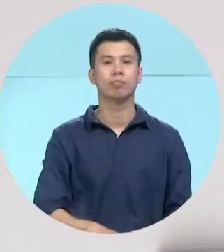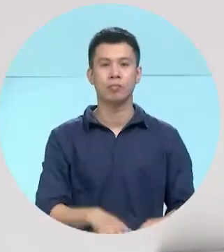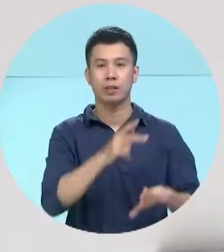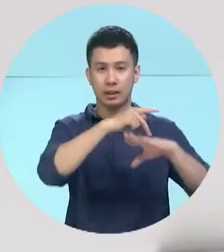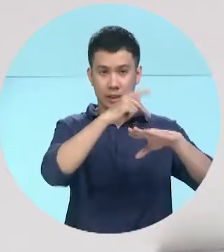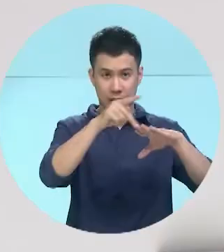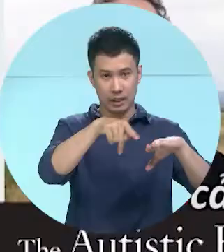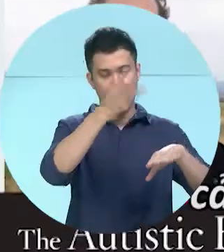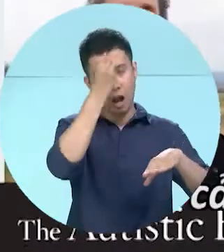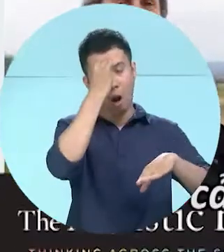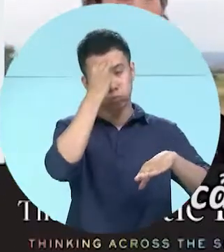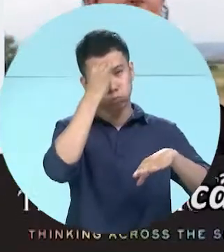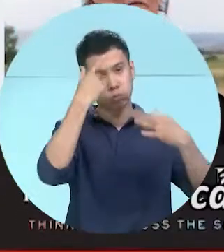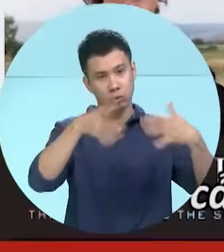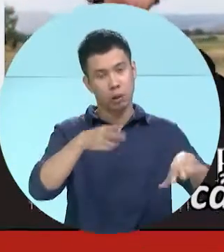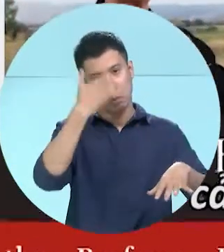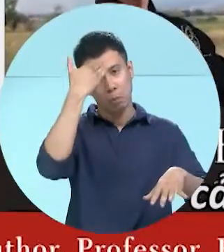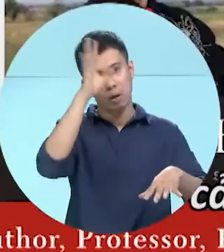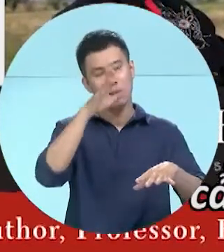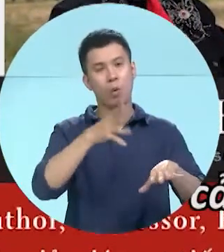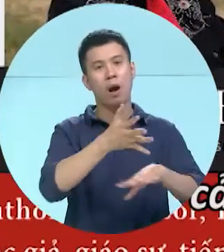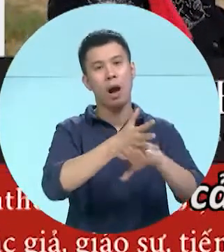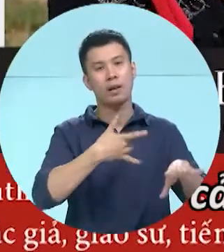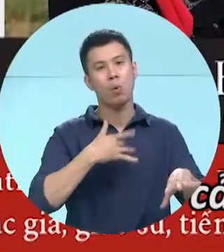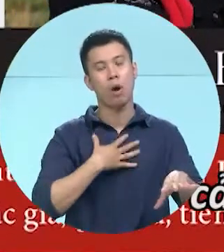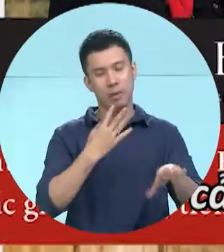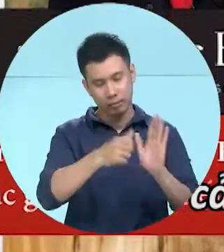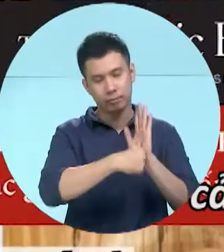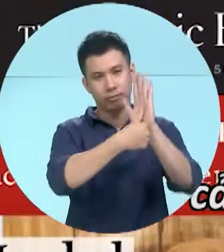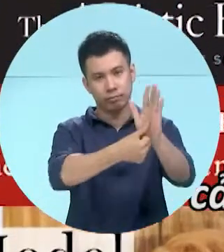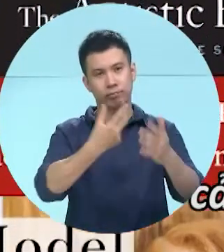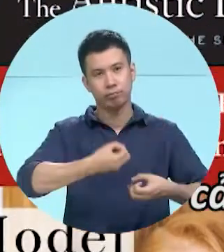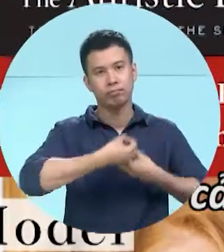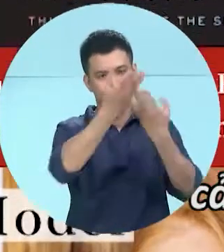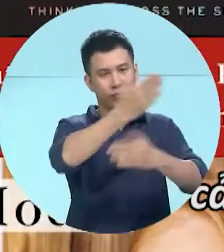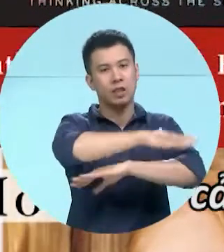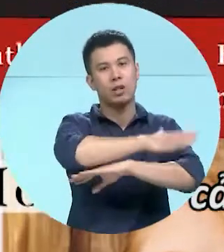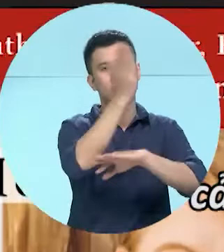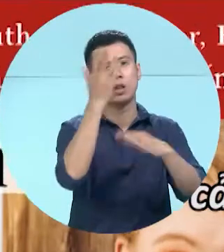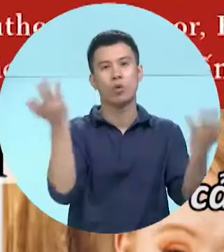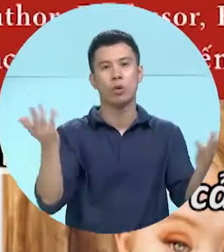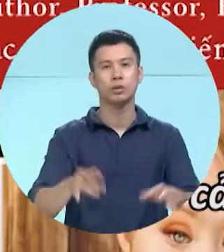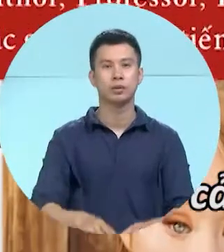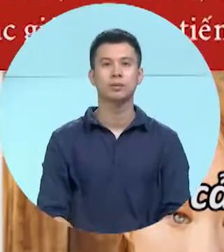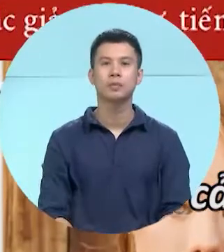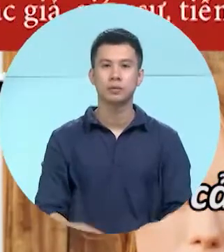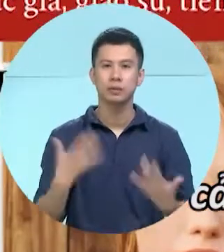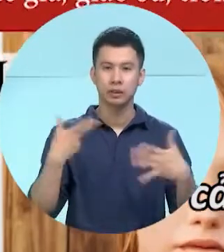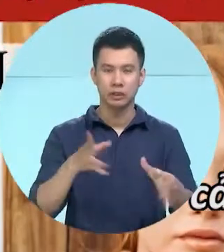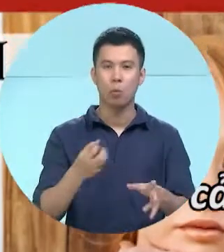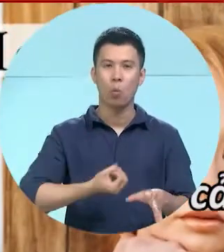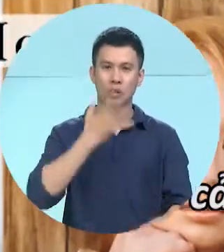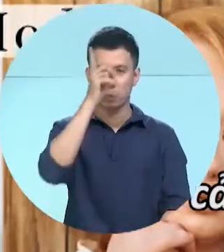some technology. So I think it's going to be really the internal qualities that they can develop, things